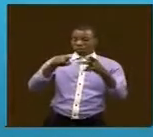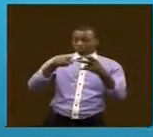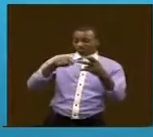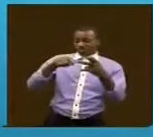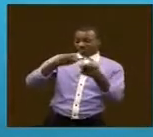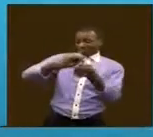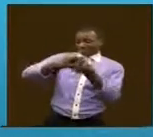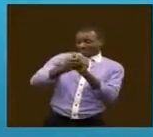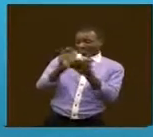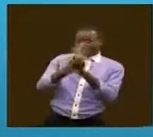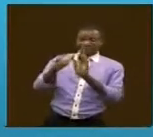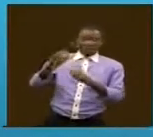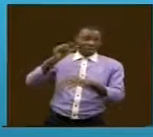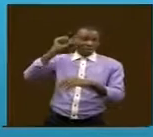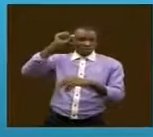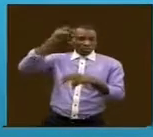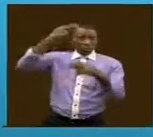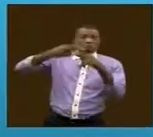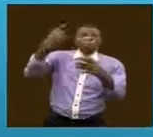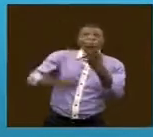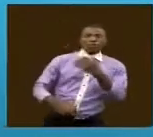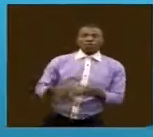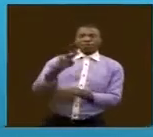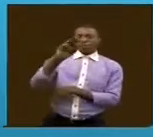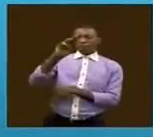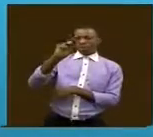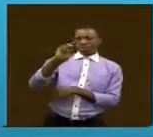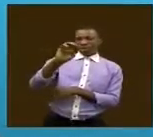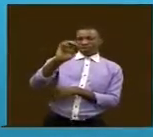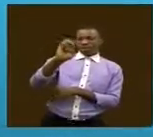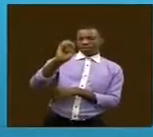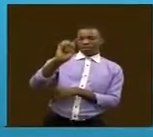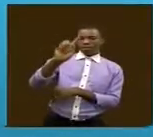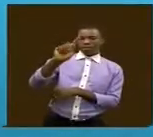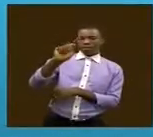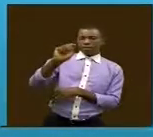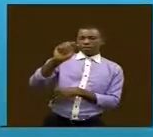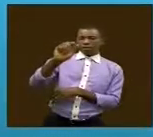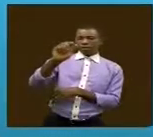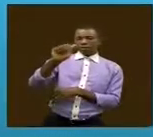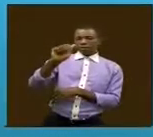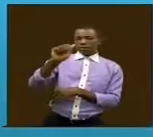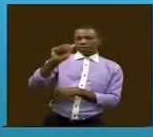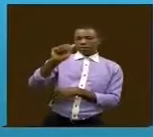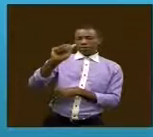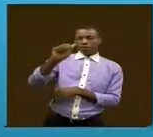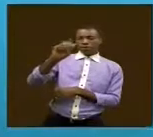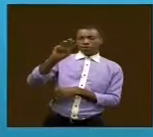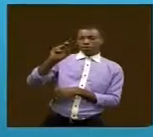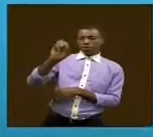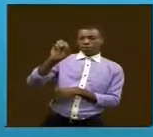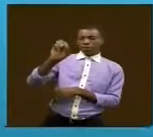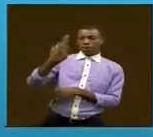metamorphosis. That is changing from one stage to another in the life cycle of